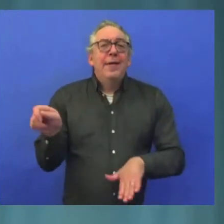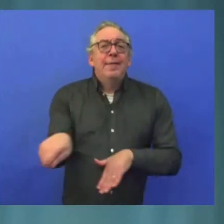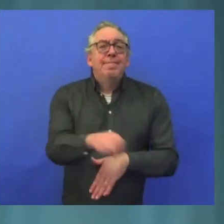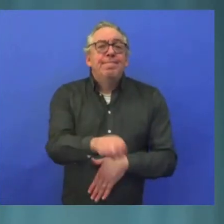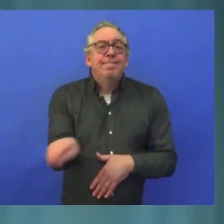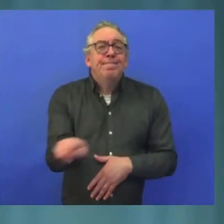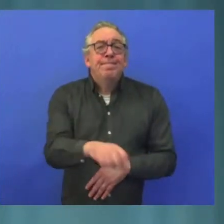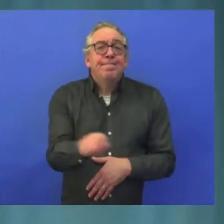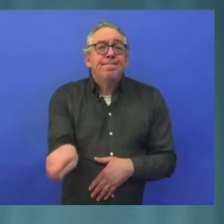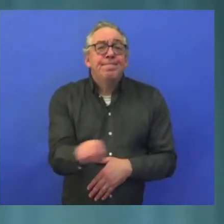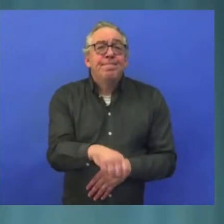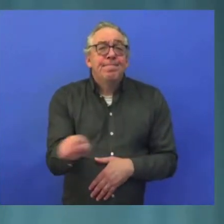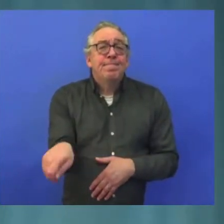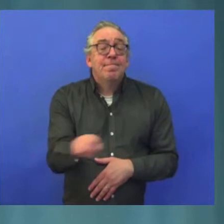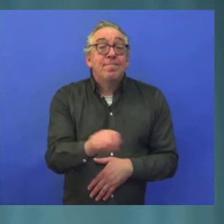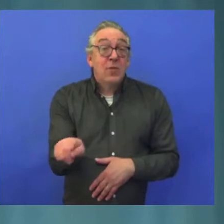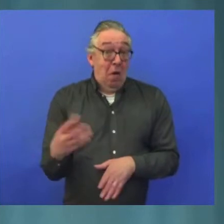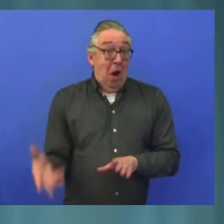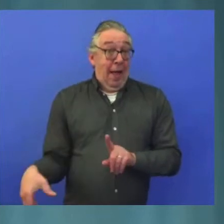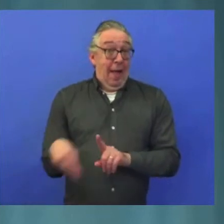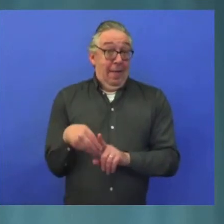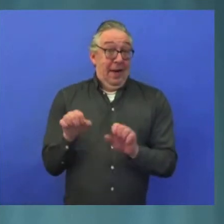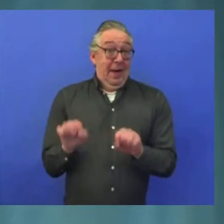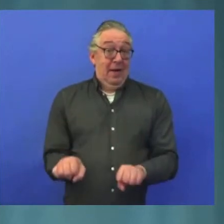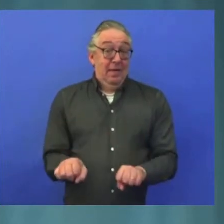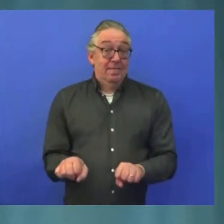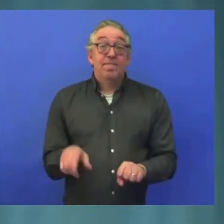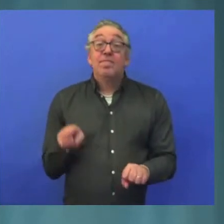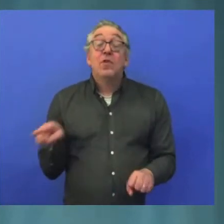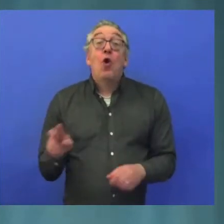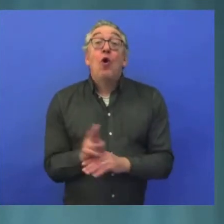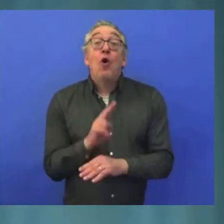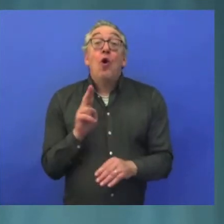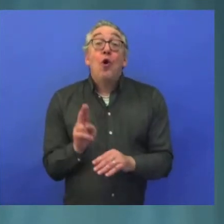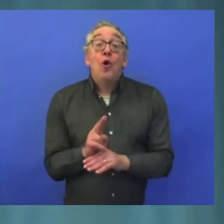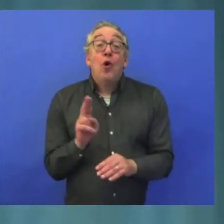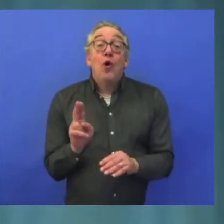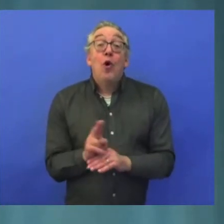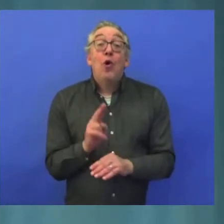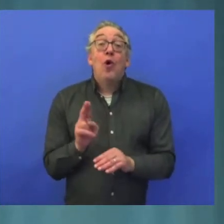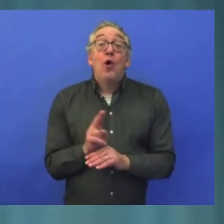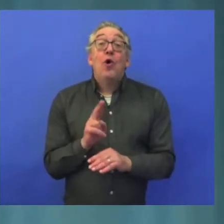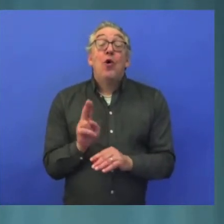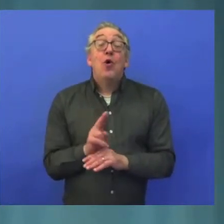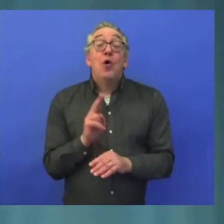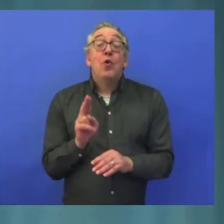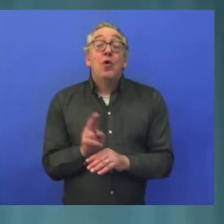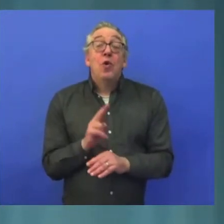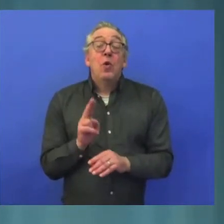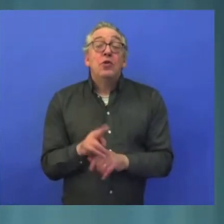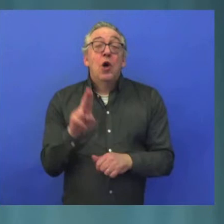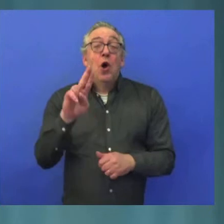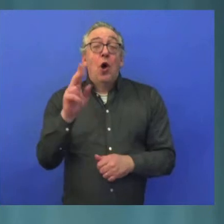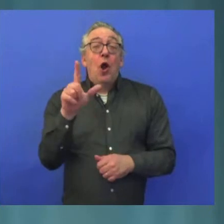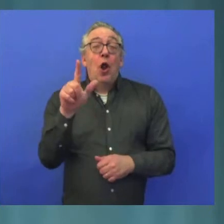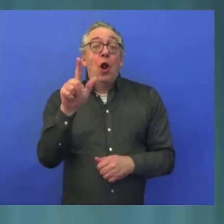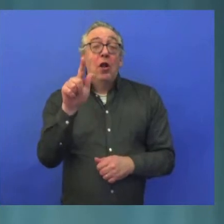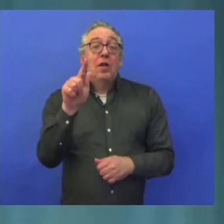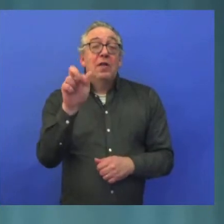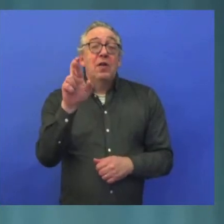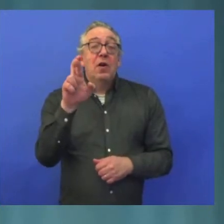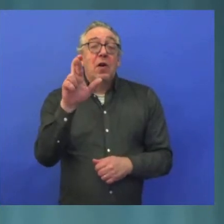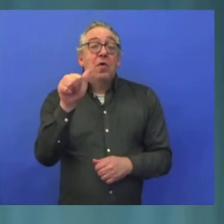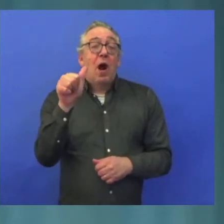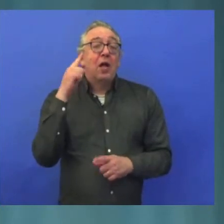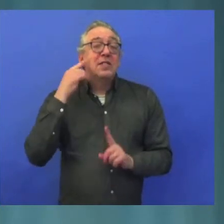which always needs a reflection. And if there is nothing to reflect, then our system cannot give a feedback. For